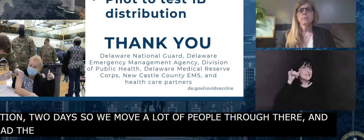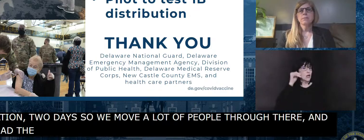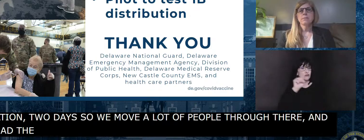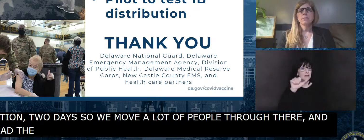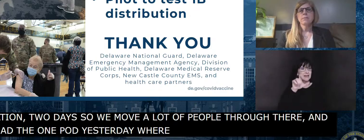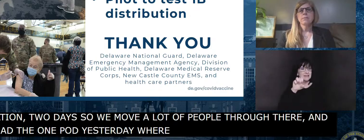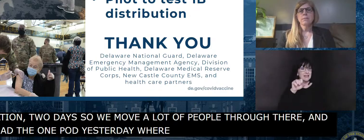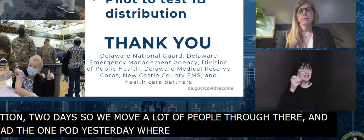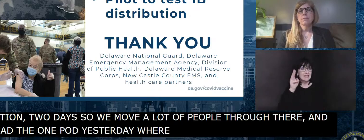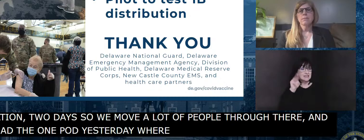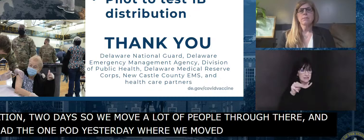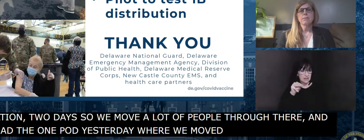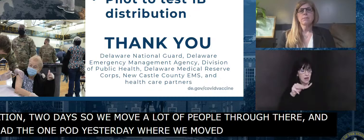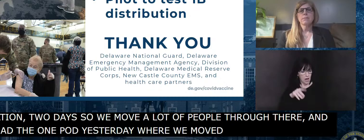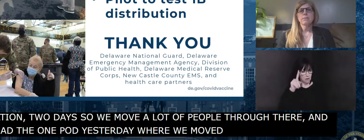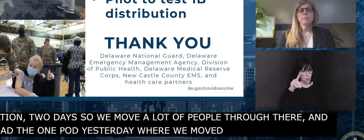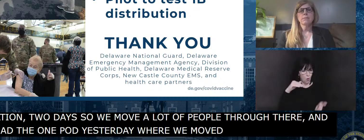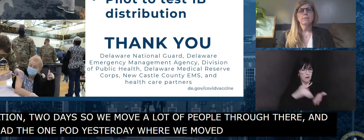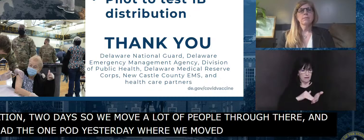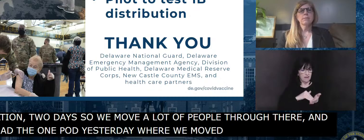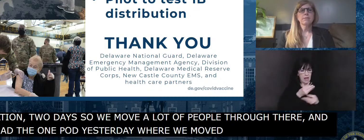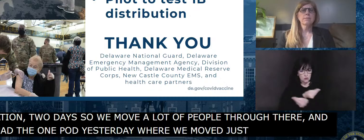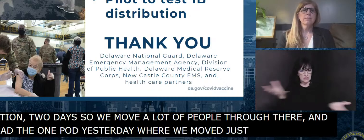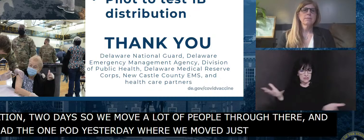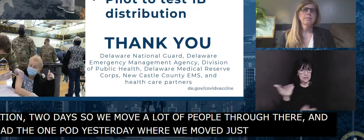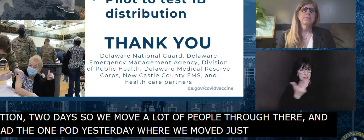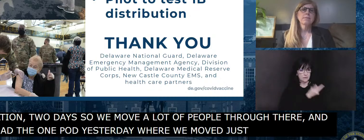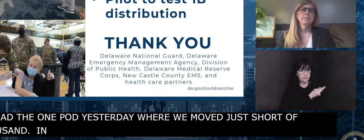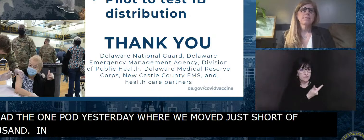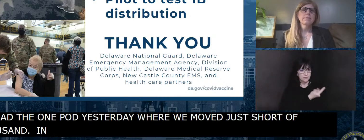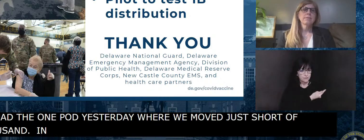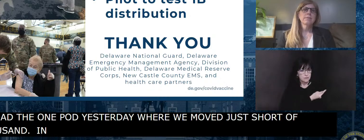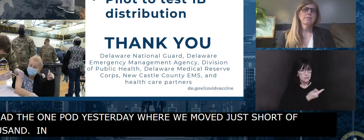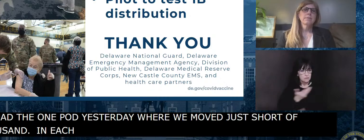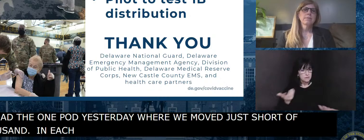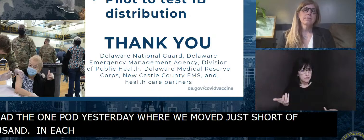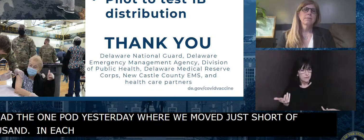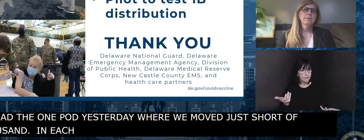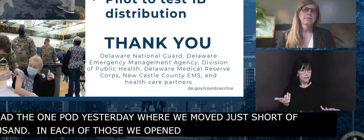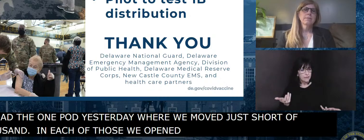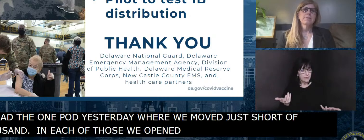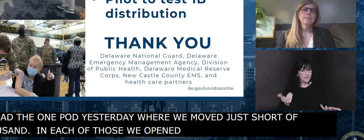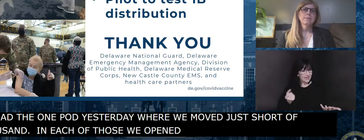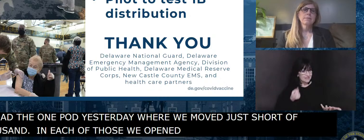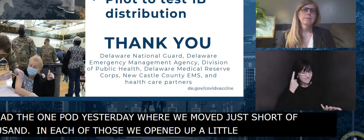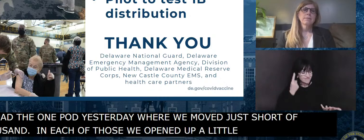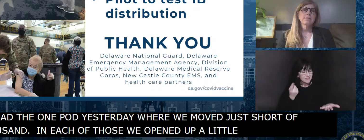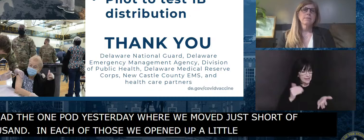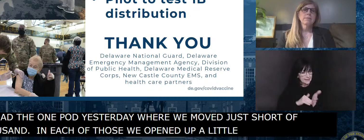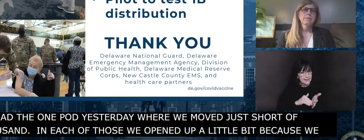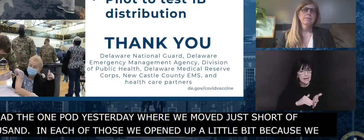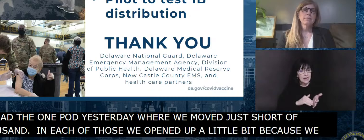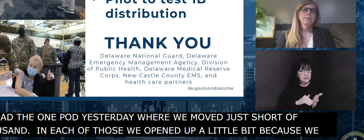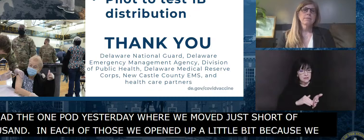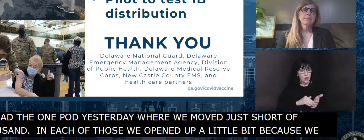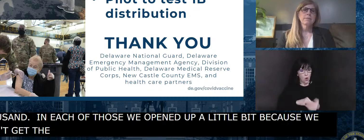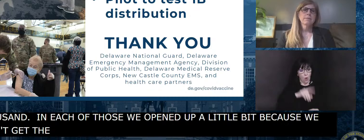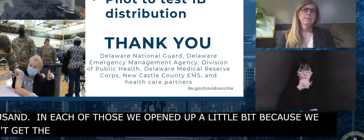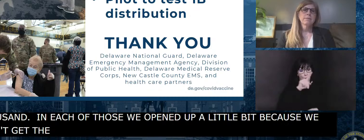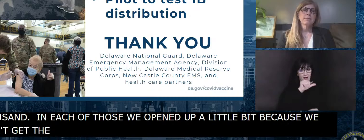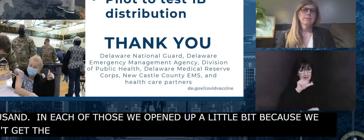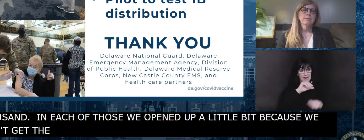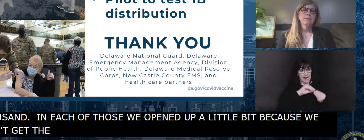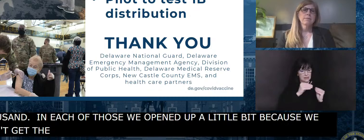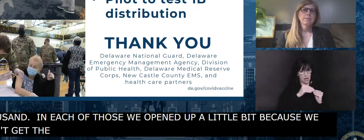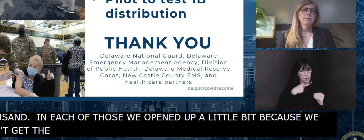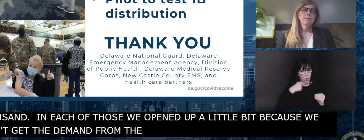of 1,000. In each of those, we opened up a little bit because we didn't get all the demand from the 1A population as we expected